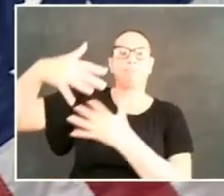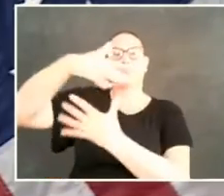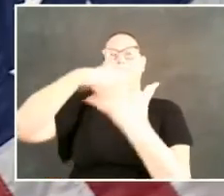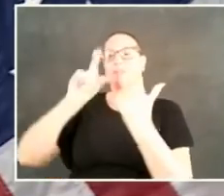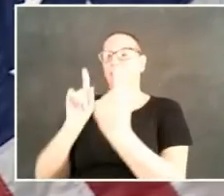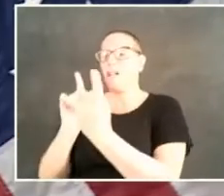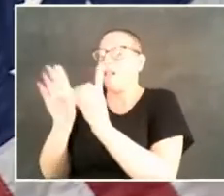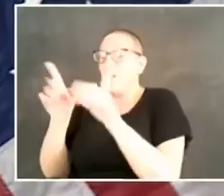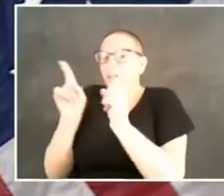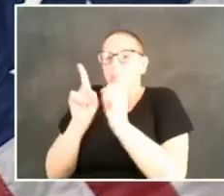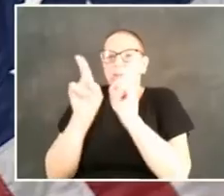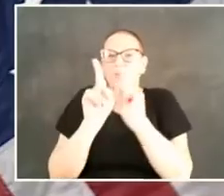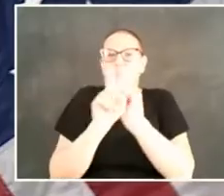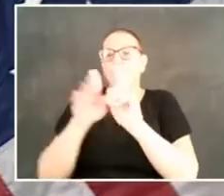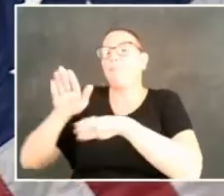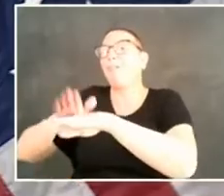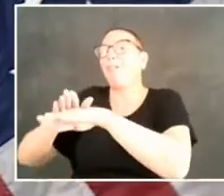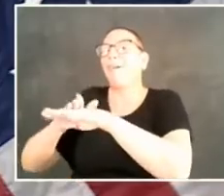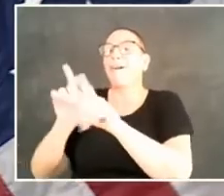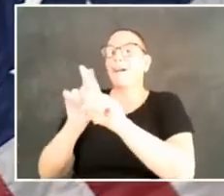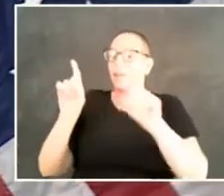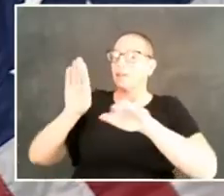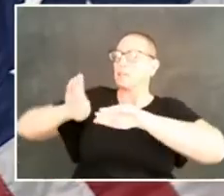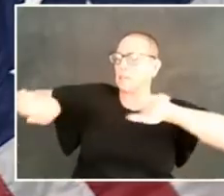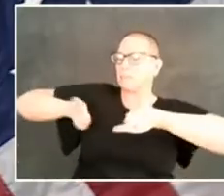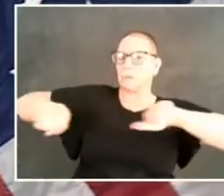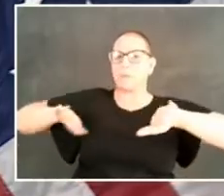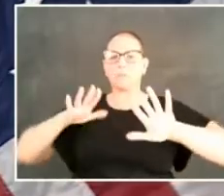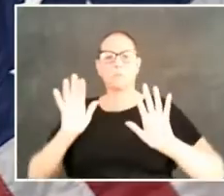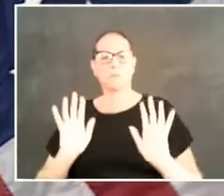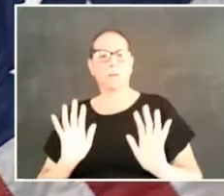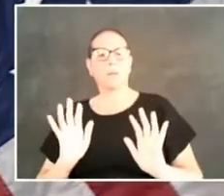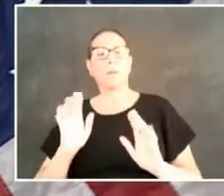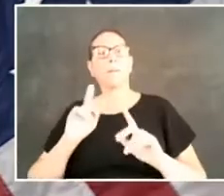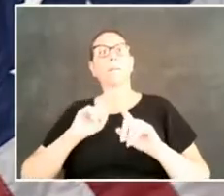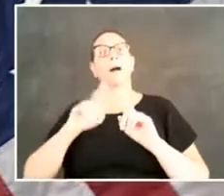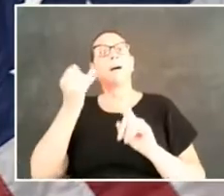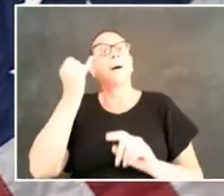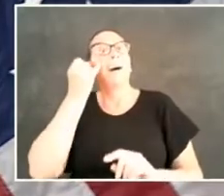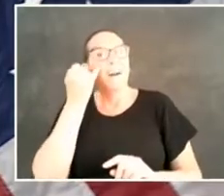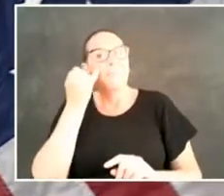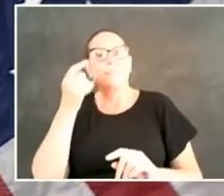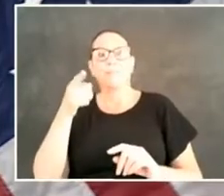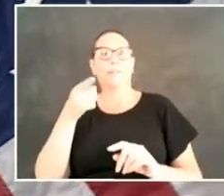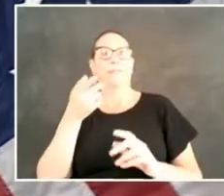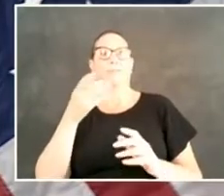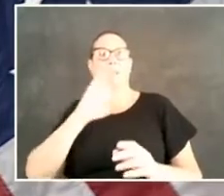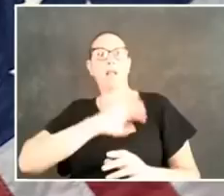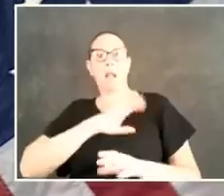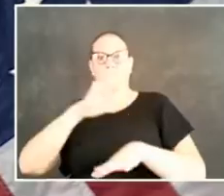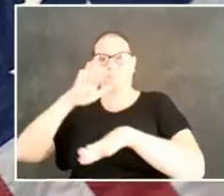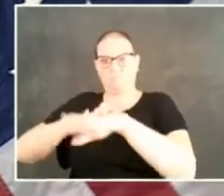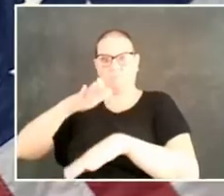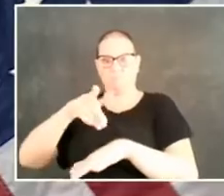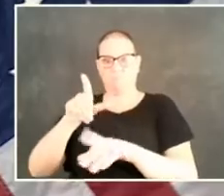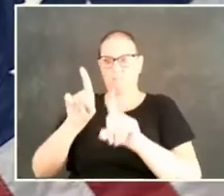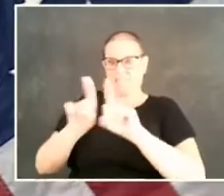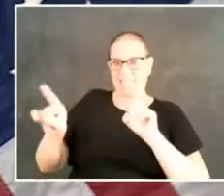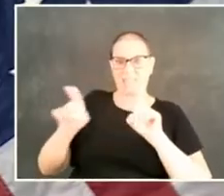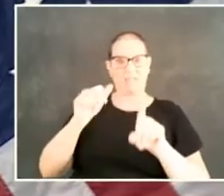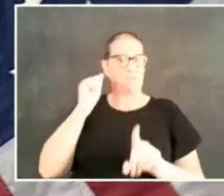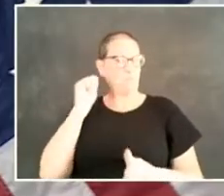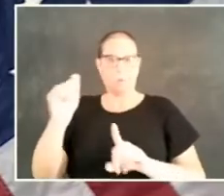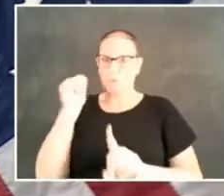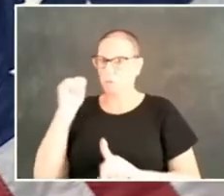someone says, I refuse to put on a face covering, they have a problem, and they're asking for enforcement. So it is going to be done